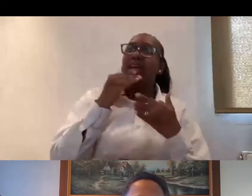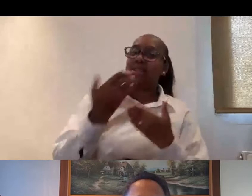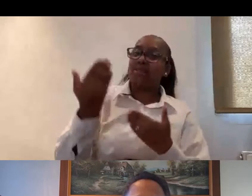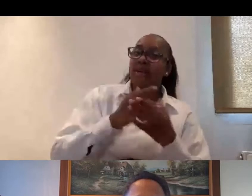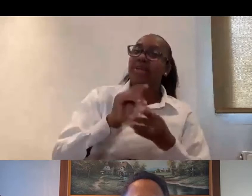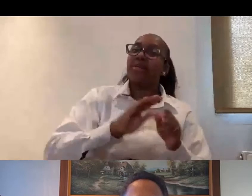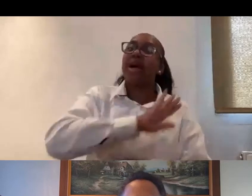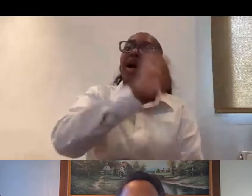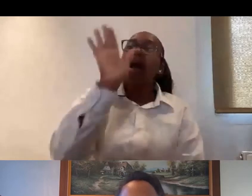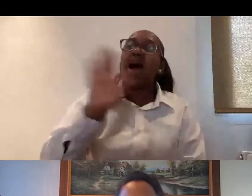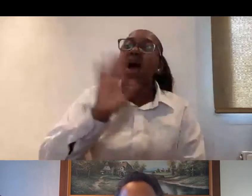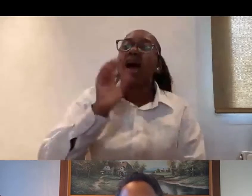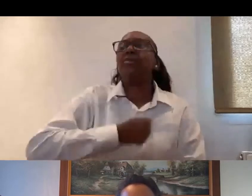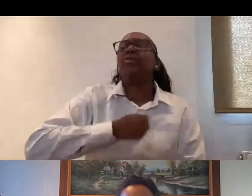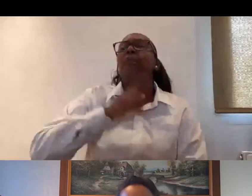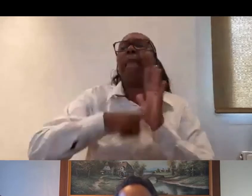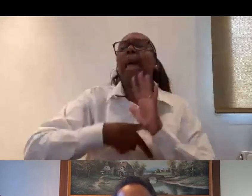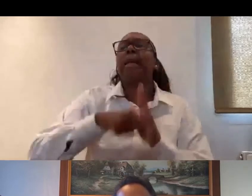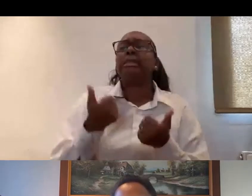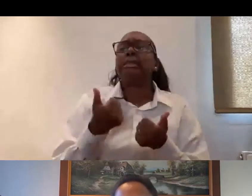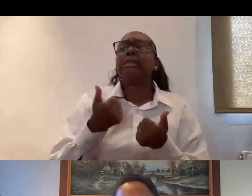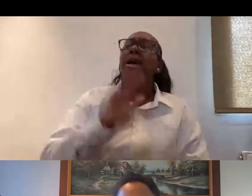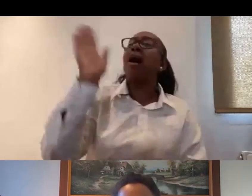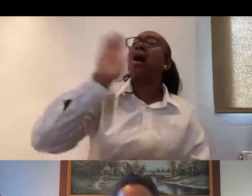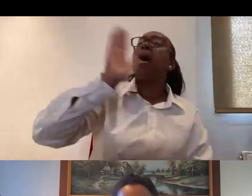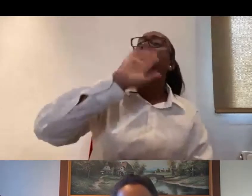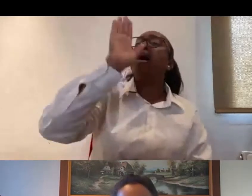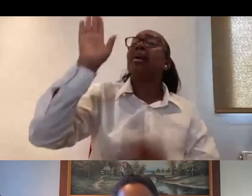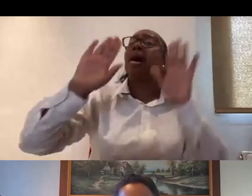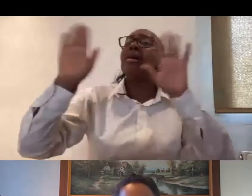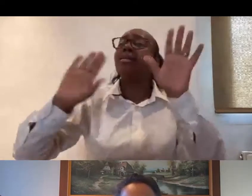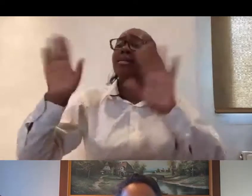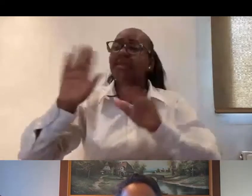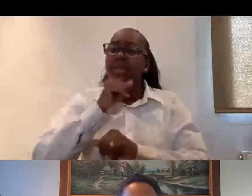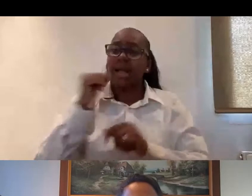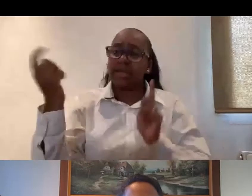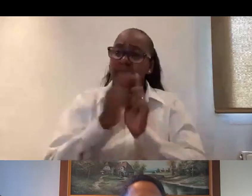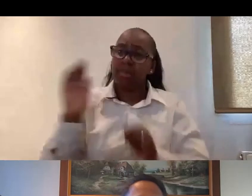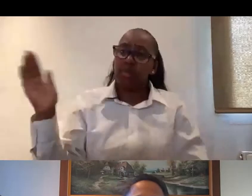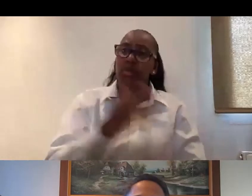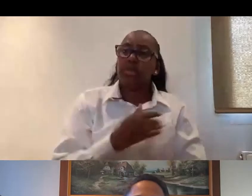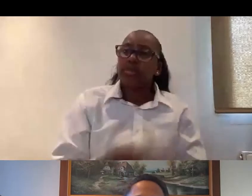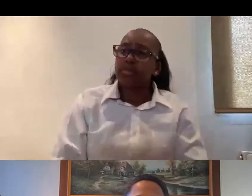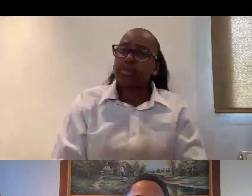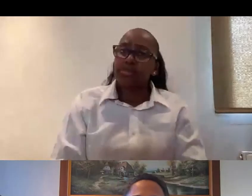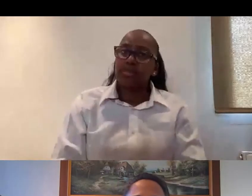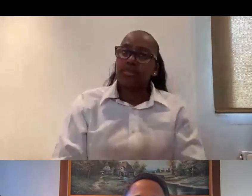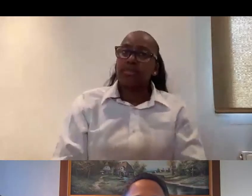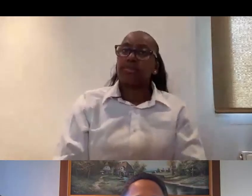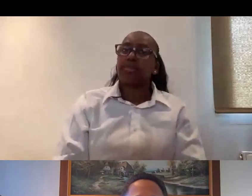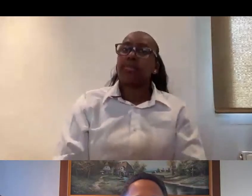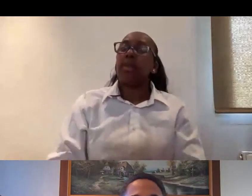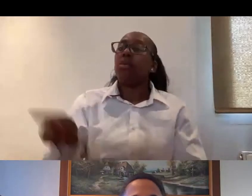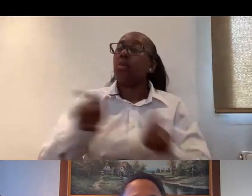Hi everyone, sorry I was late. Hi, Lisa. Hi, nice to meet you all. And we've got Deborah